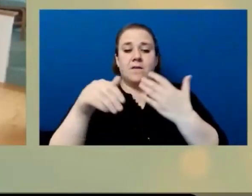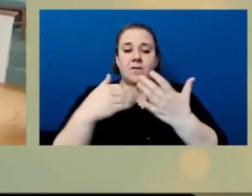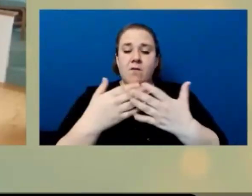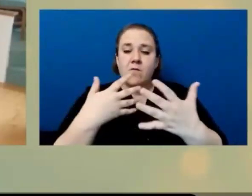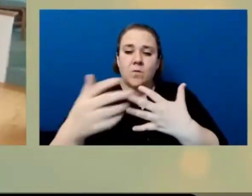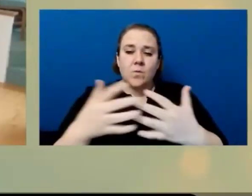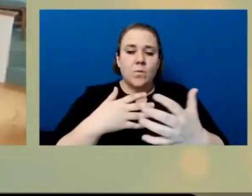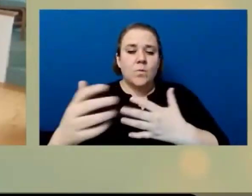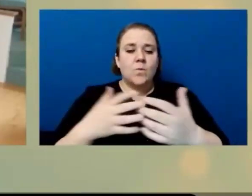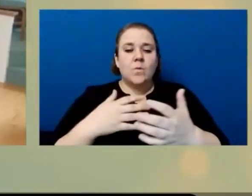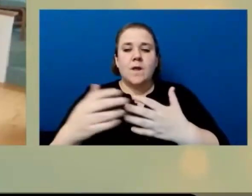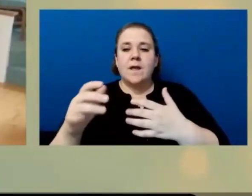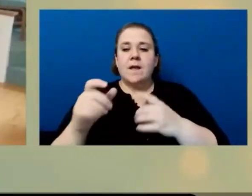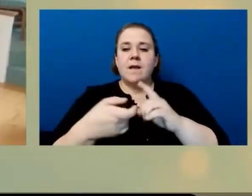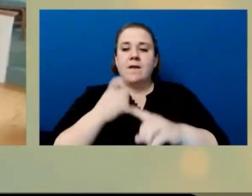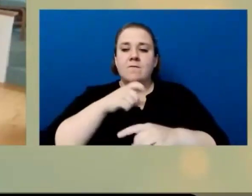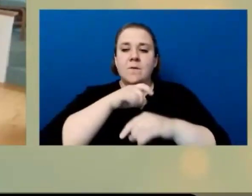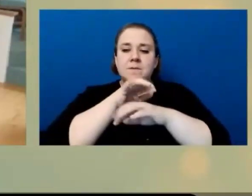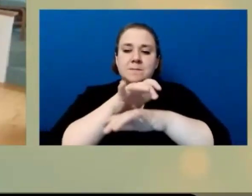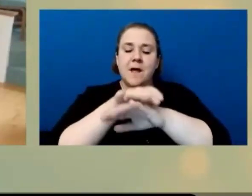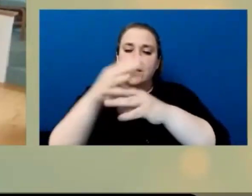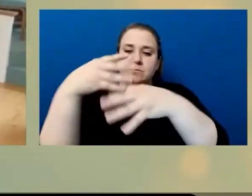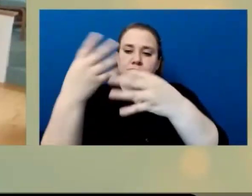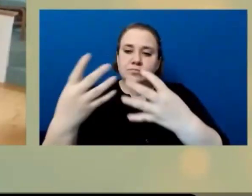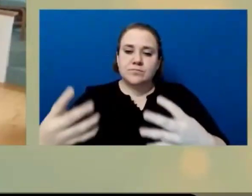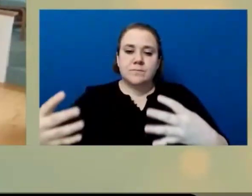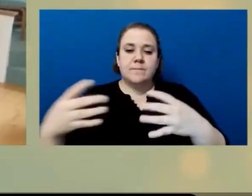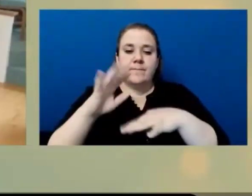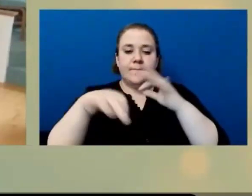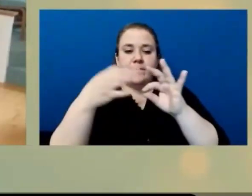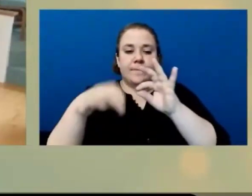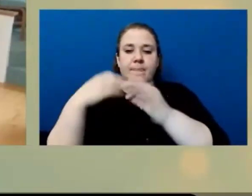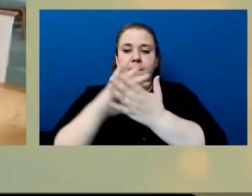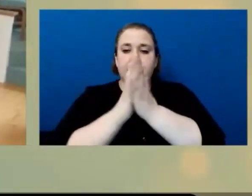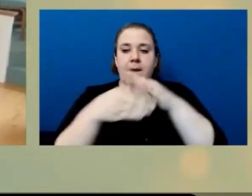gray as skulls, and wove them together into a cloth.